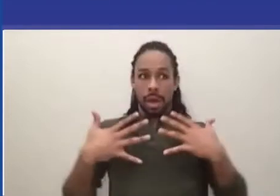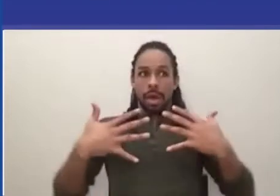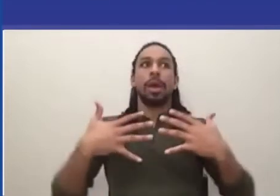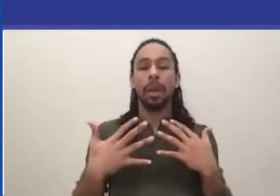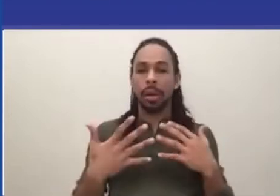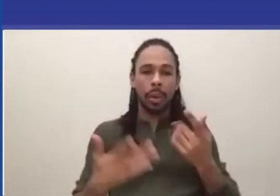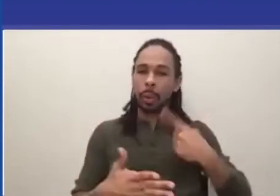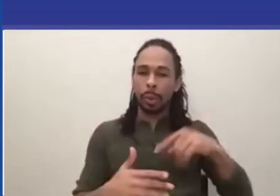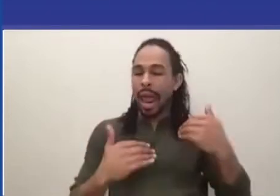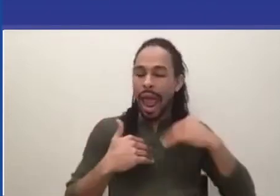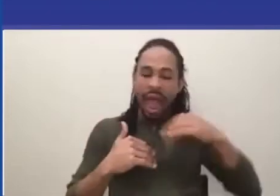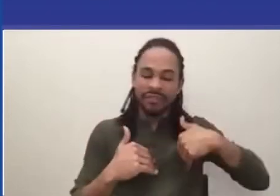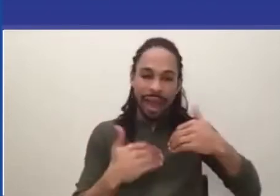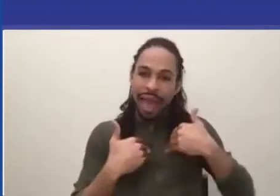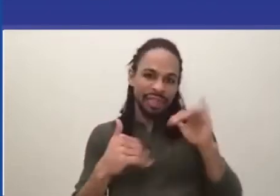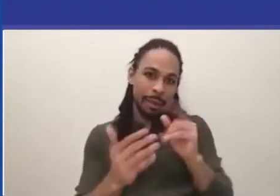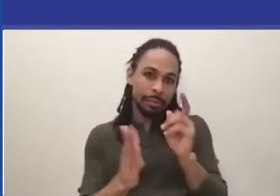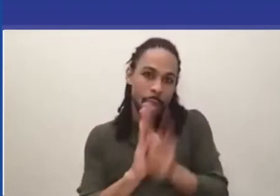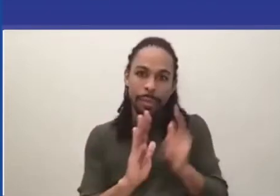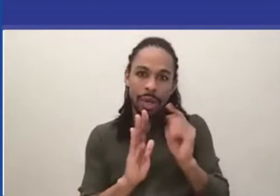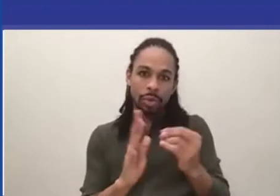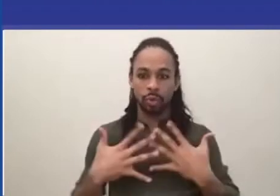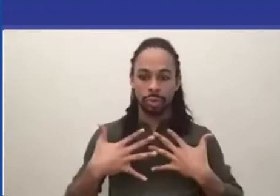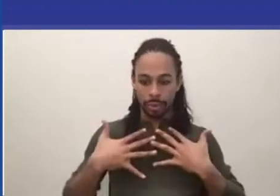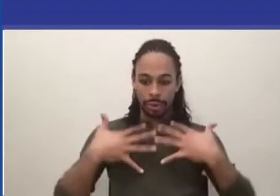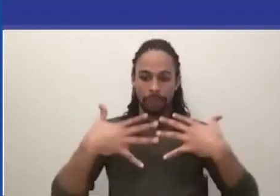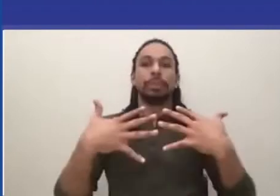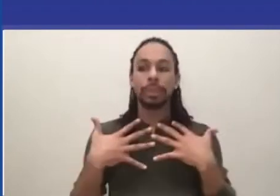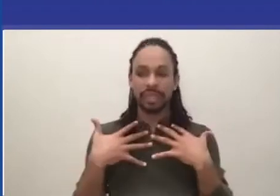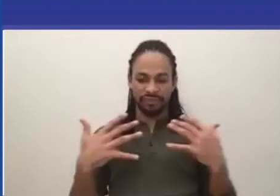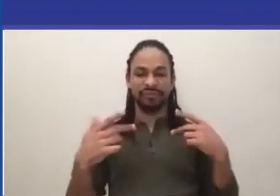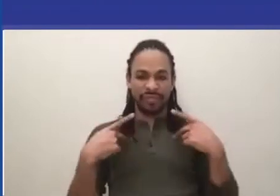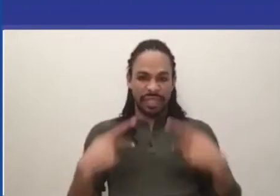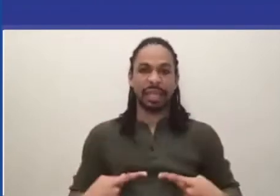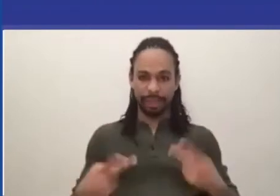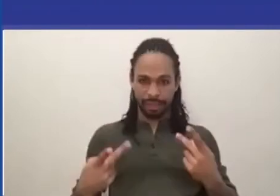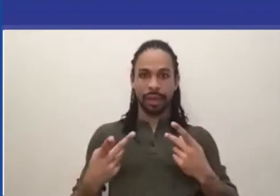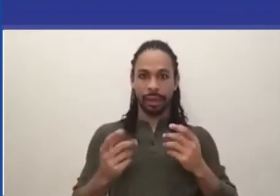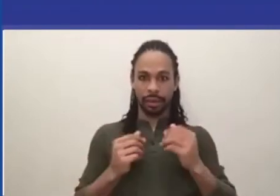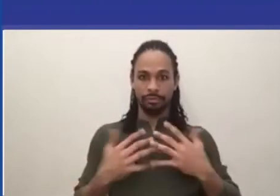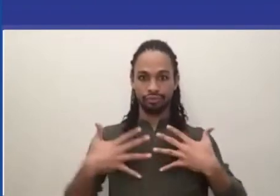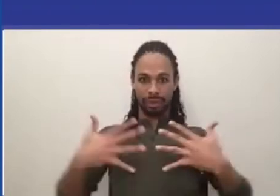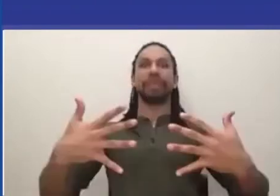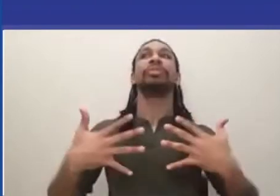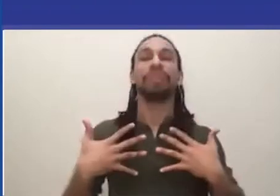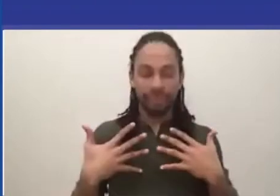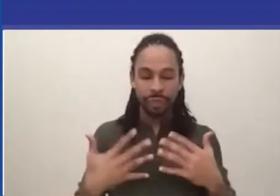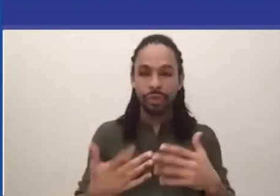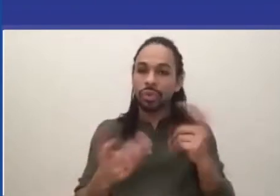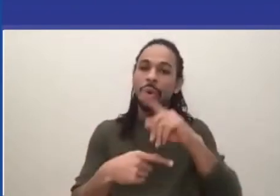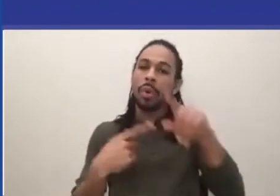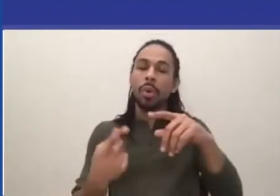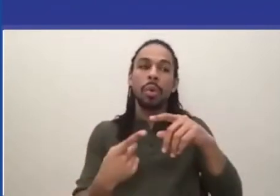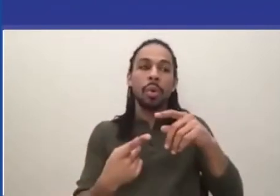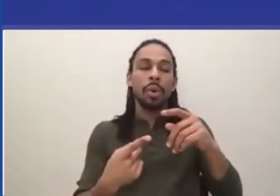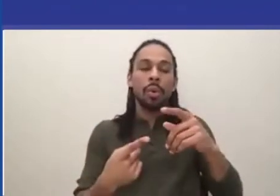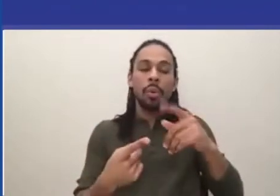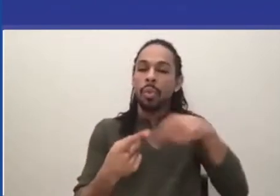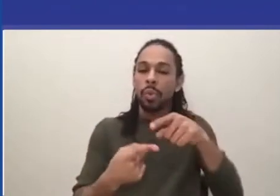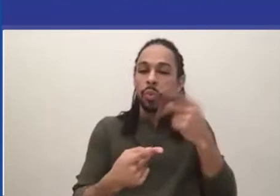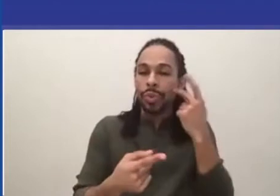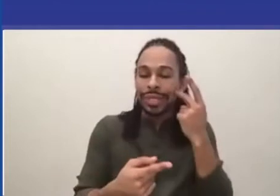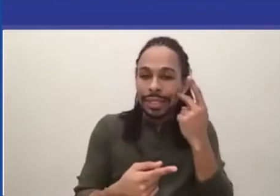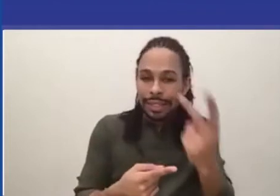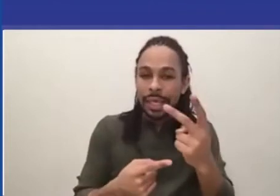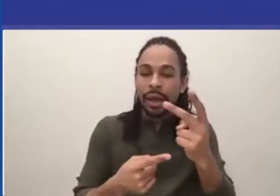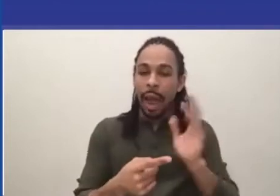desert, as restrictions lift, we're all just going to gravitate really quickly right